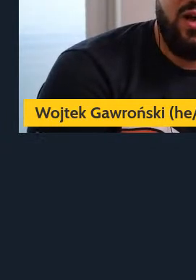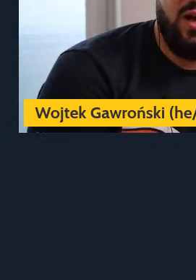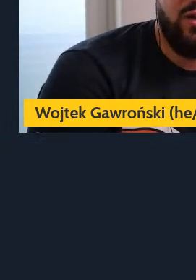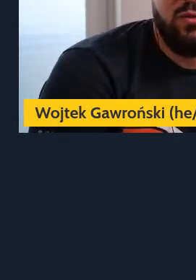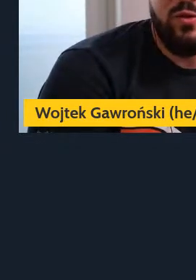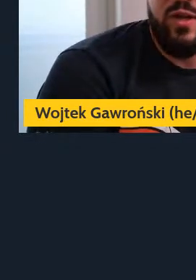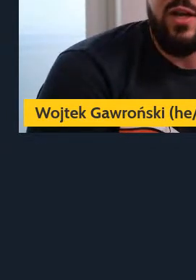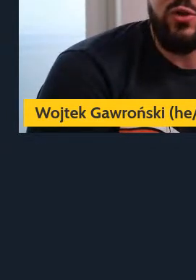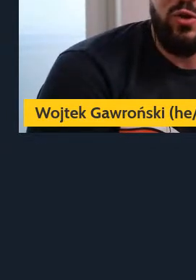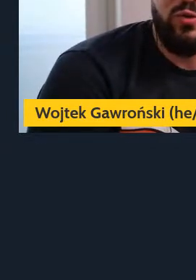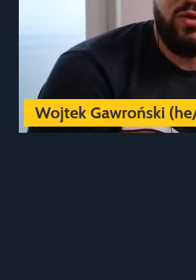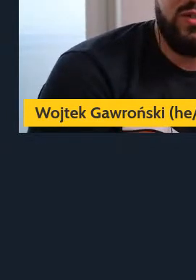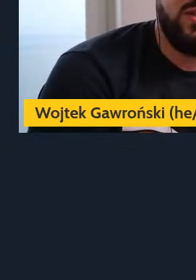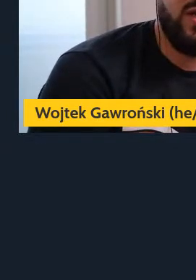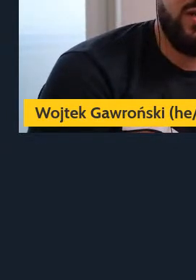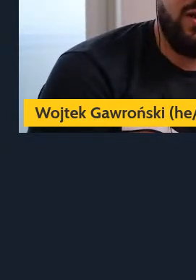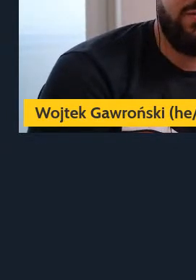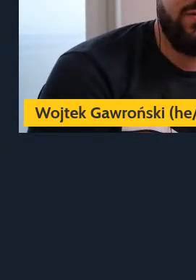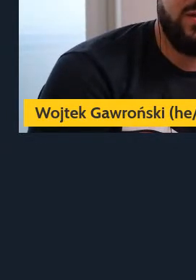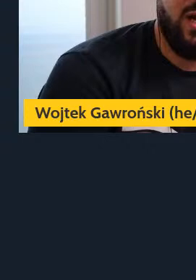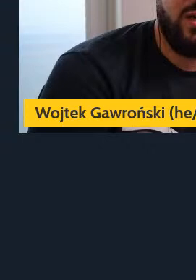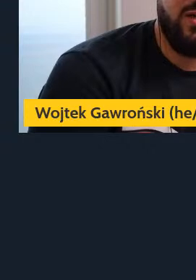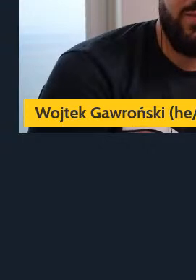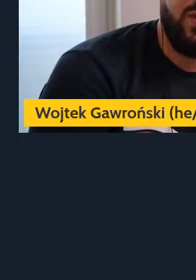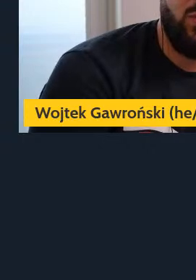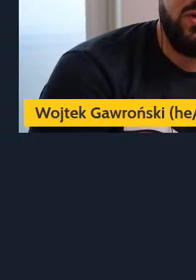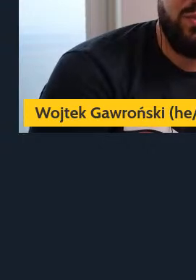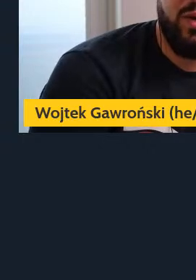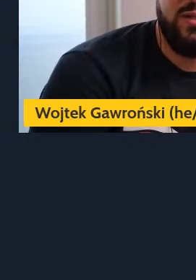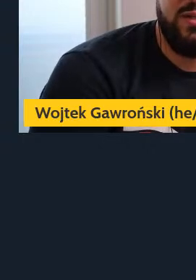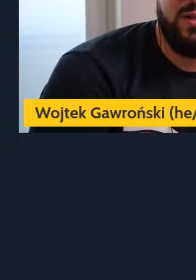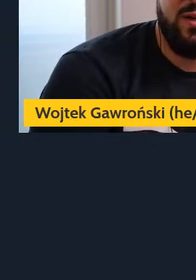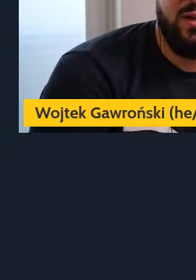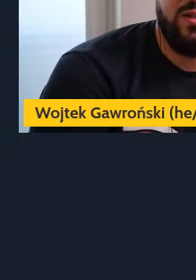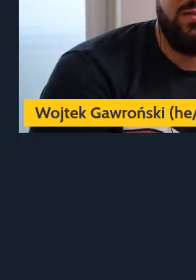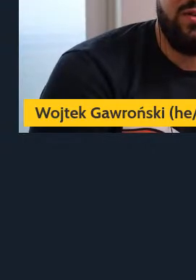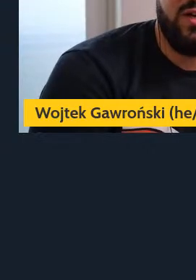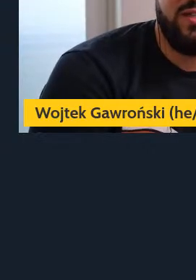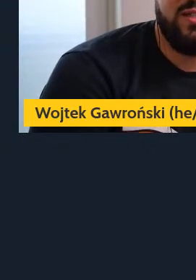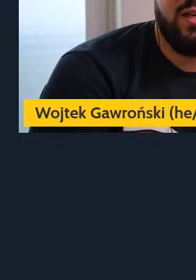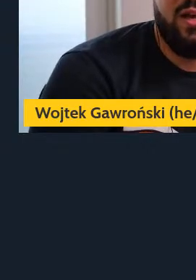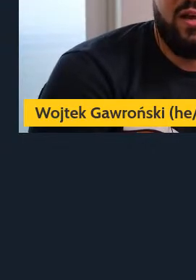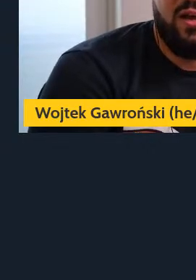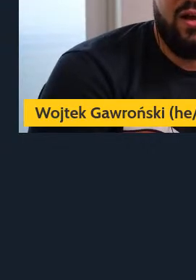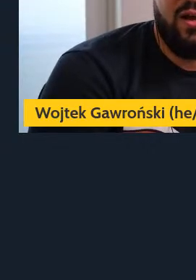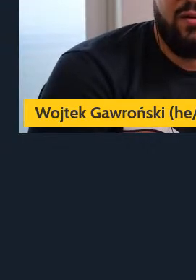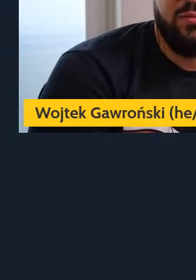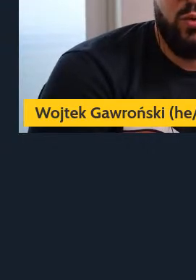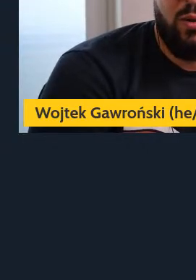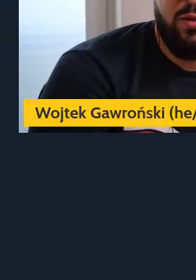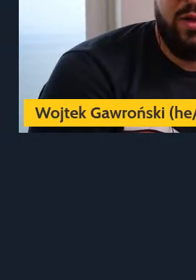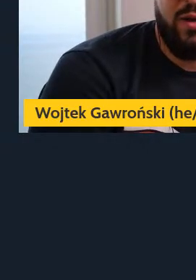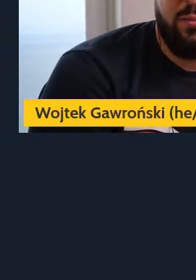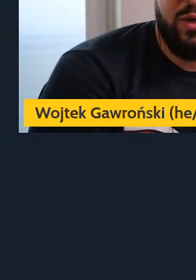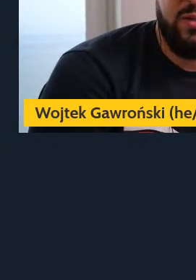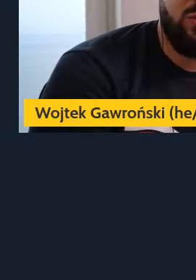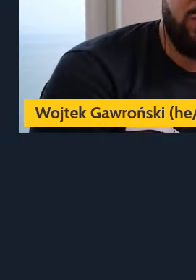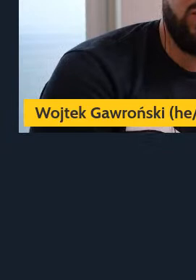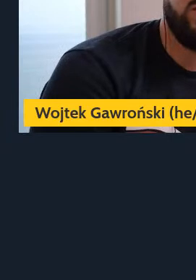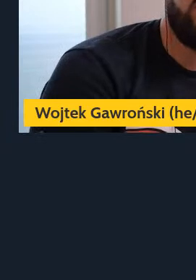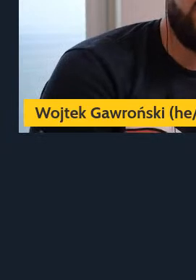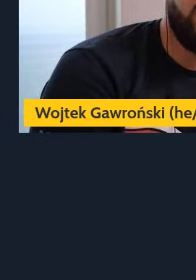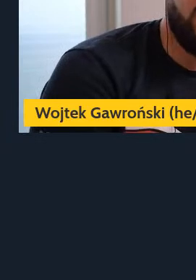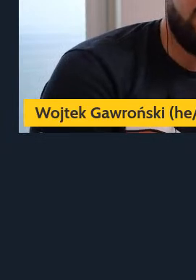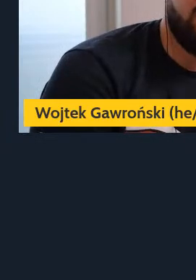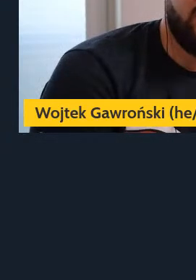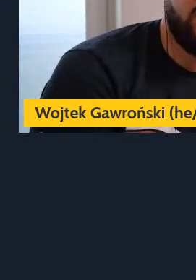packages. And also they can join to the CDK Dev Slack workspace that is advertised throughout the day, because that will be